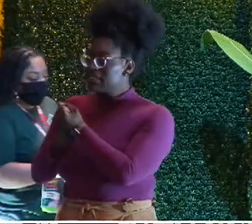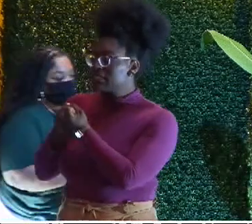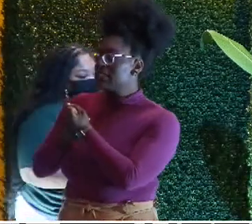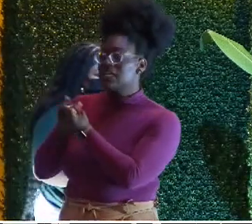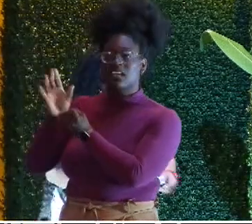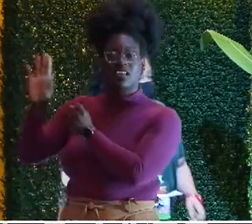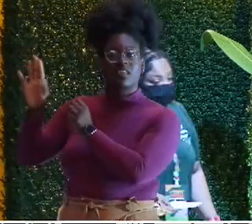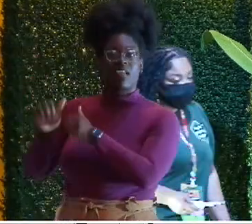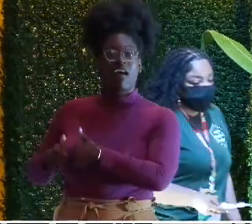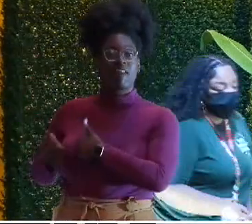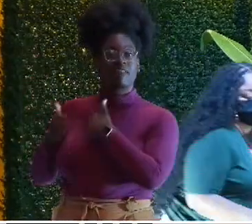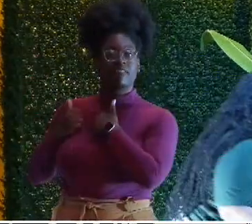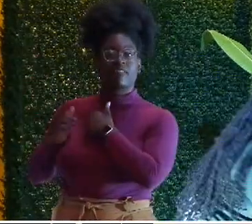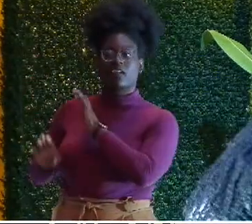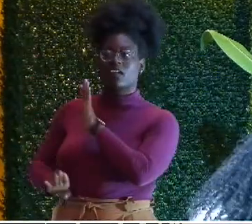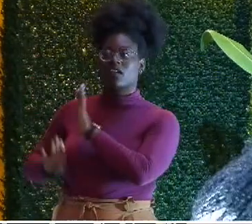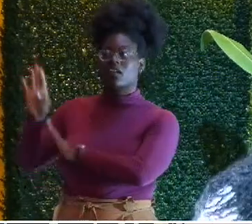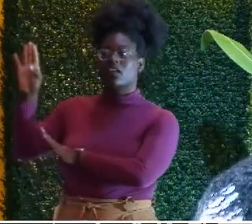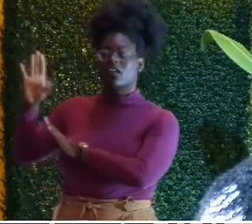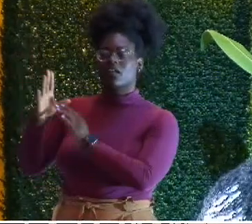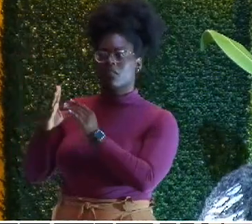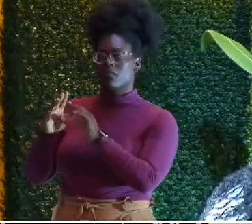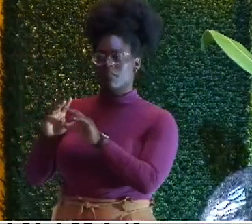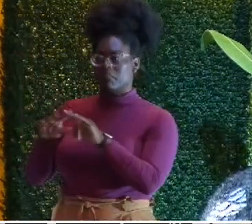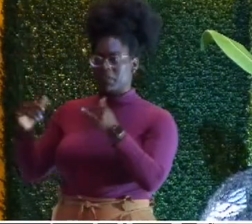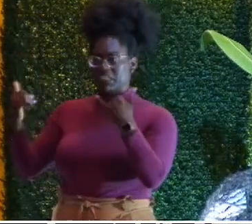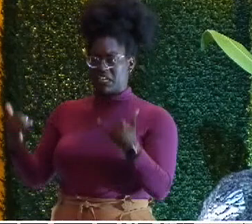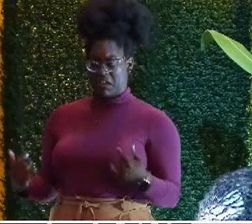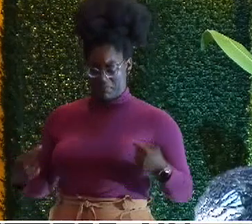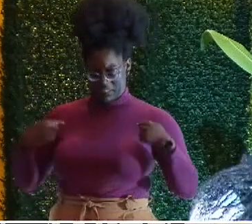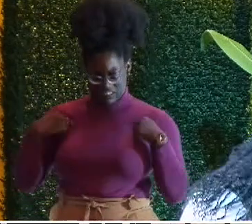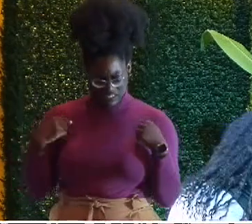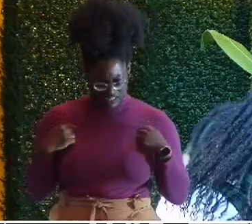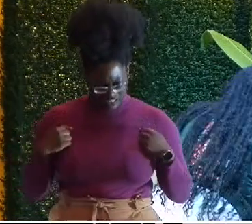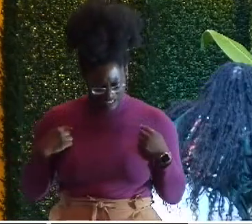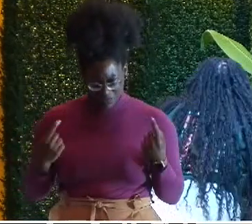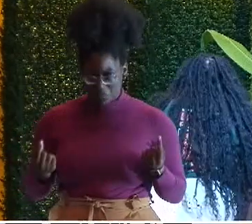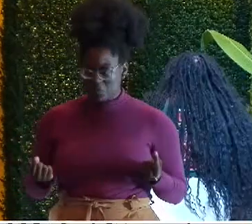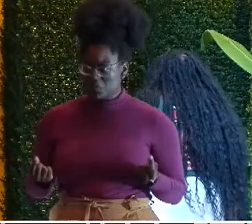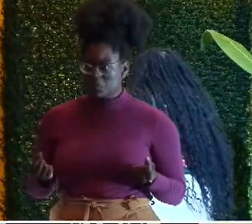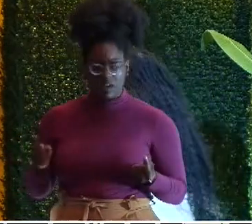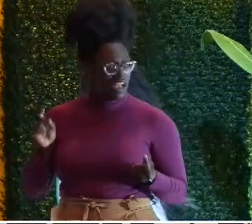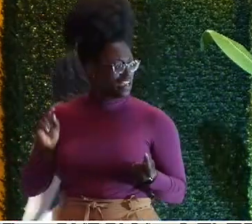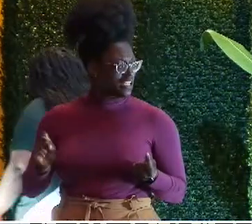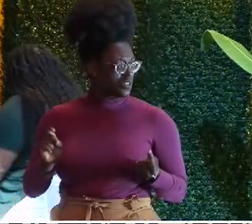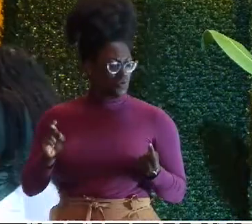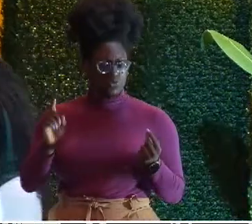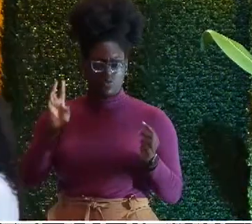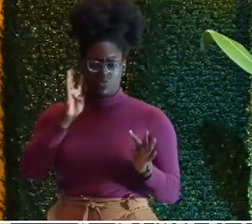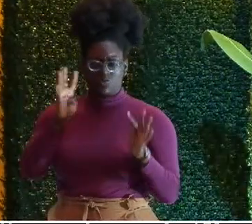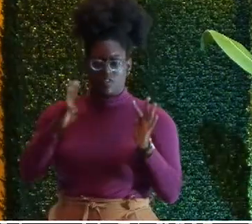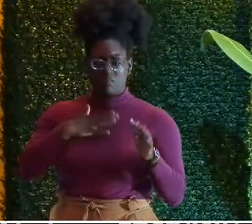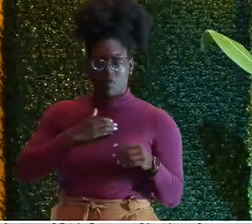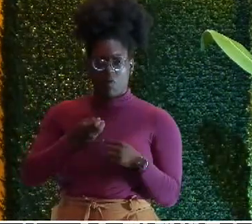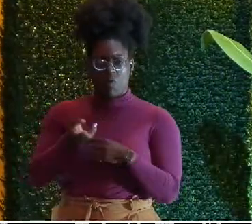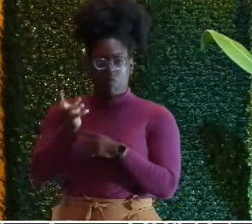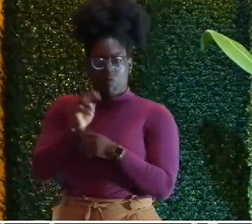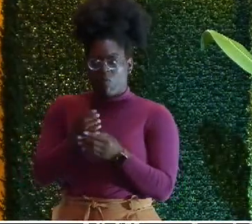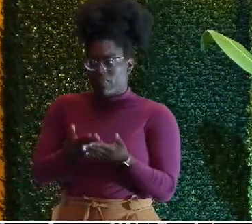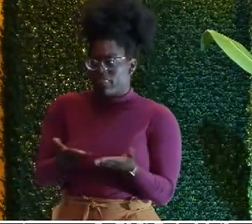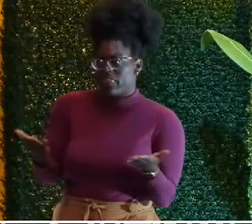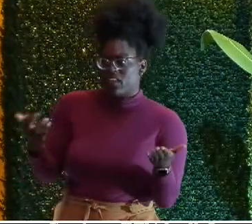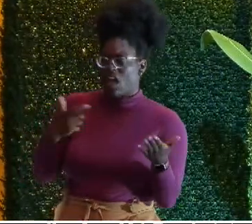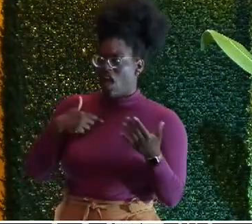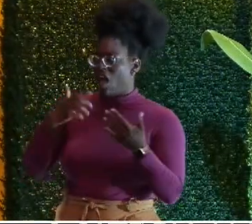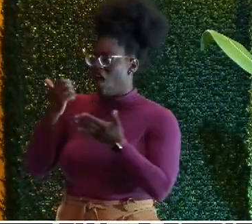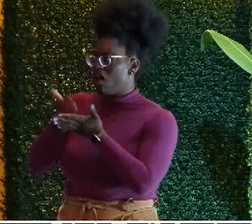for whatever reason, is finding herself in a state where she needs to create her own things and needs to understand she